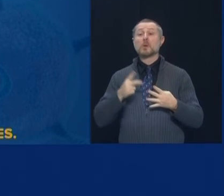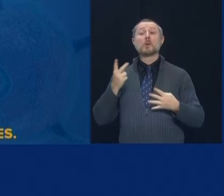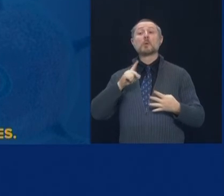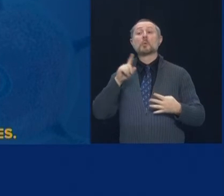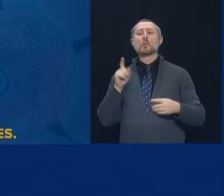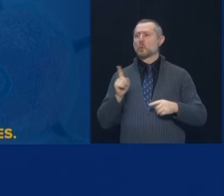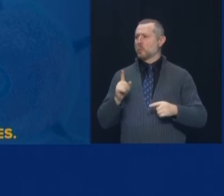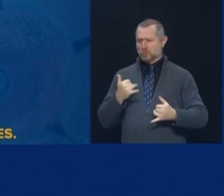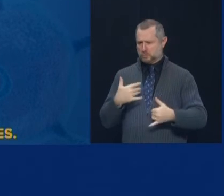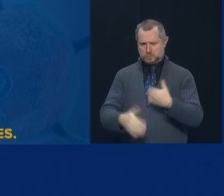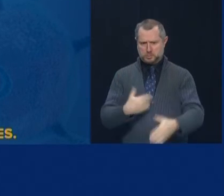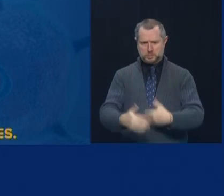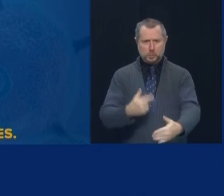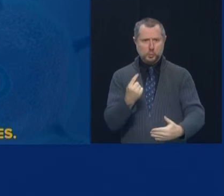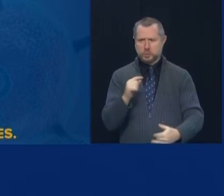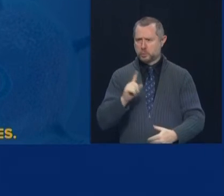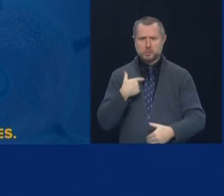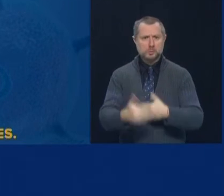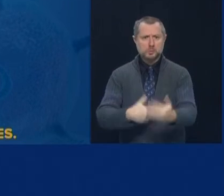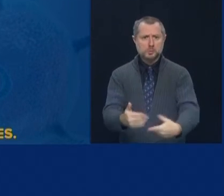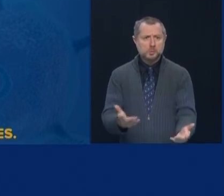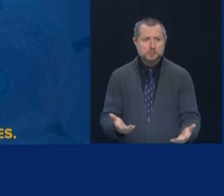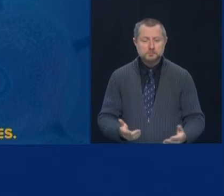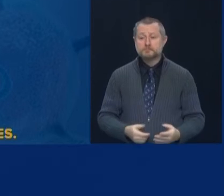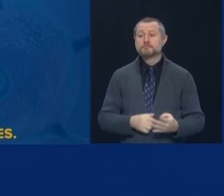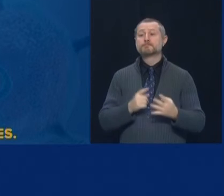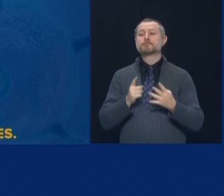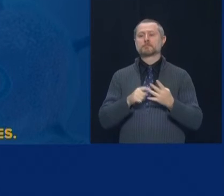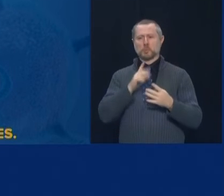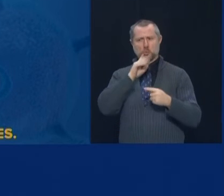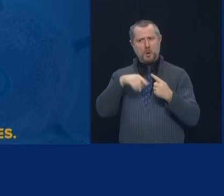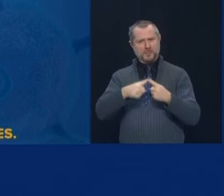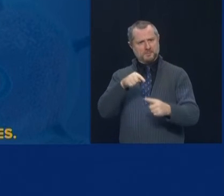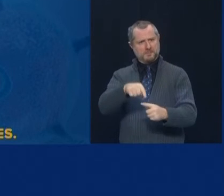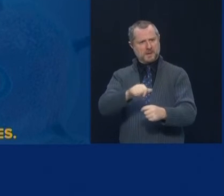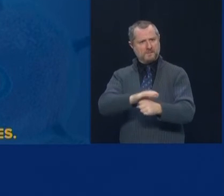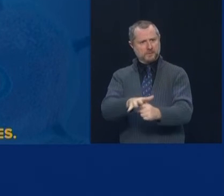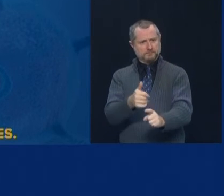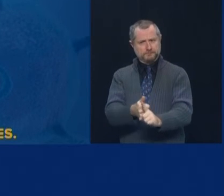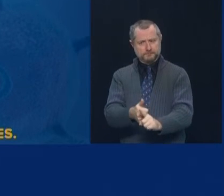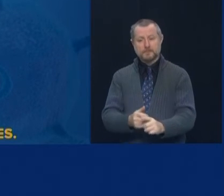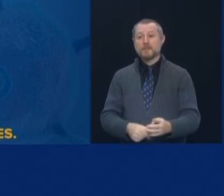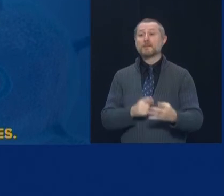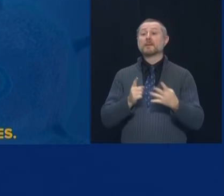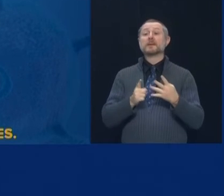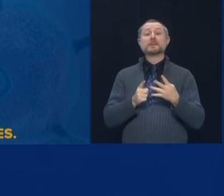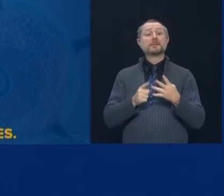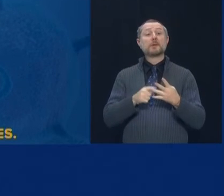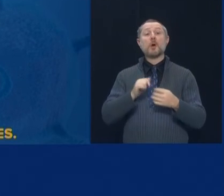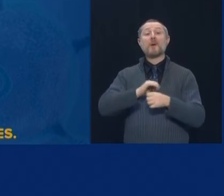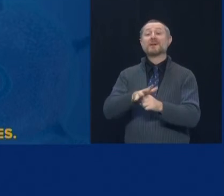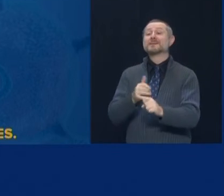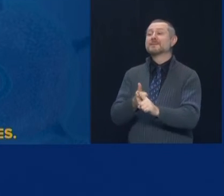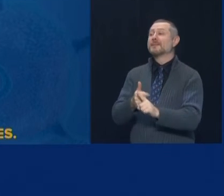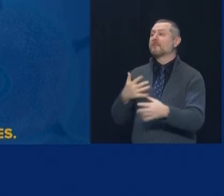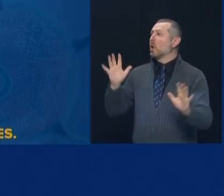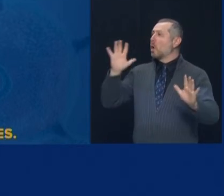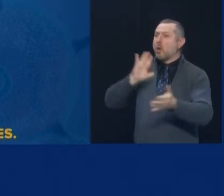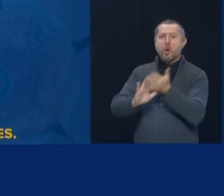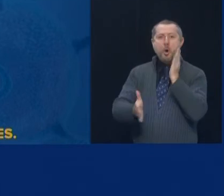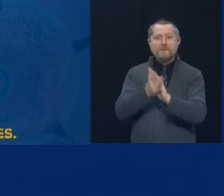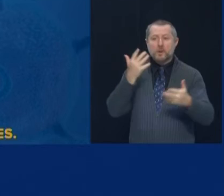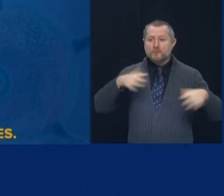Where are we going in terms of COVID? And when is COVID going to be over? Talk